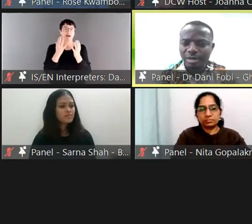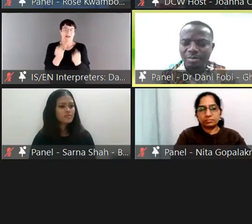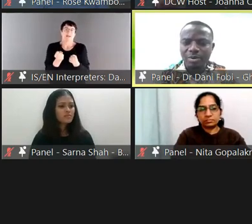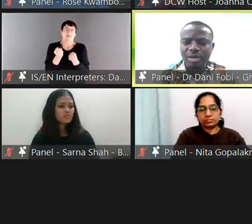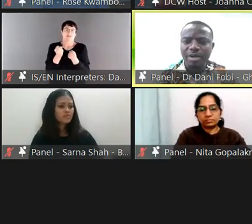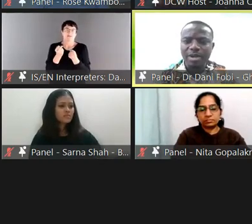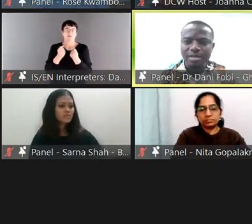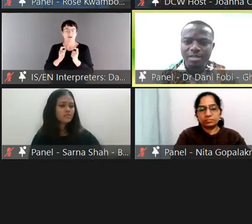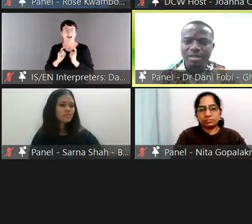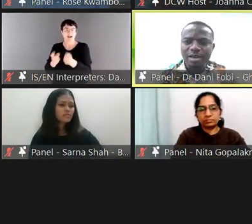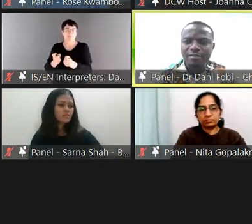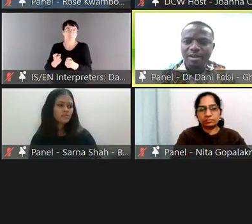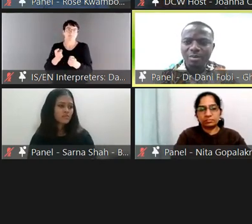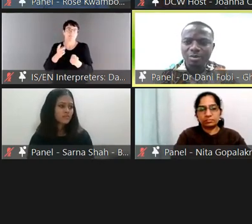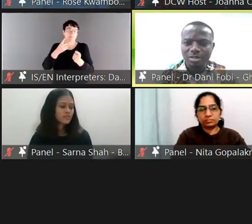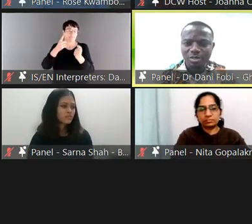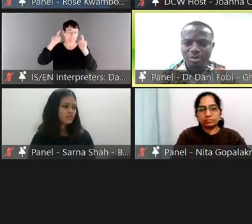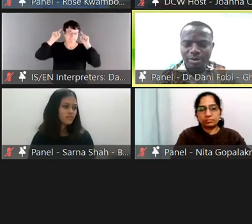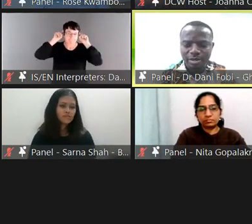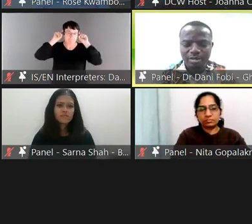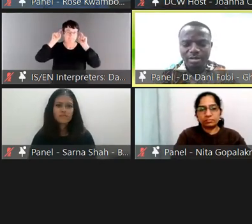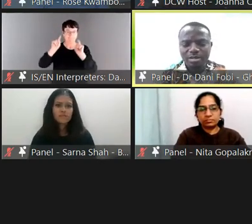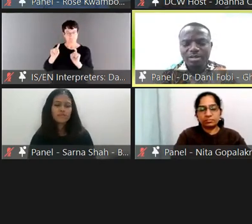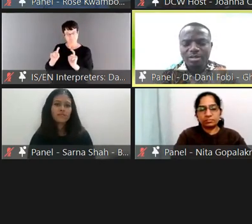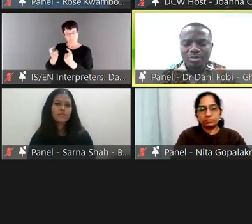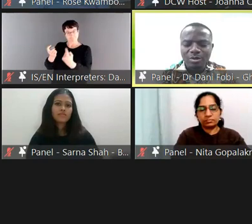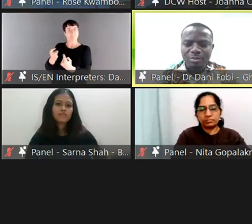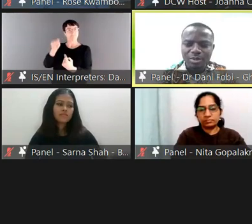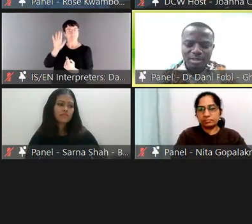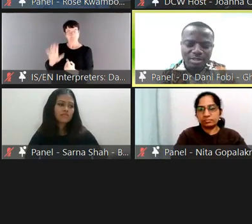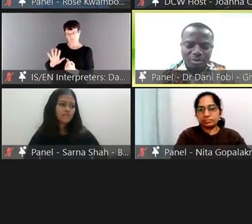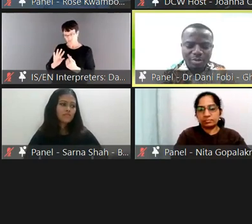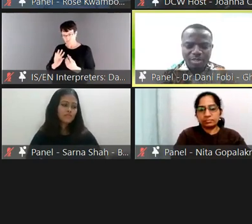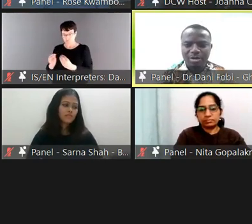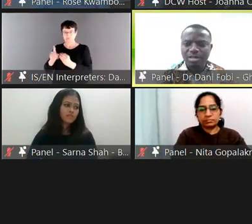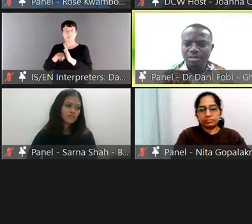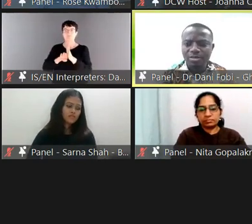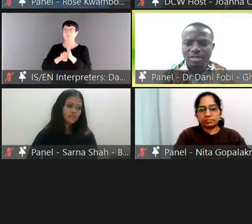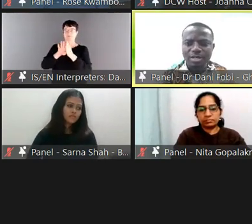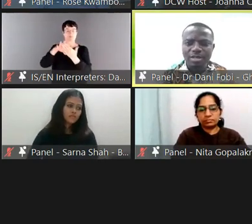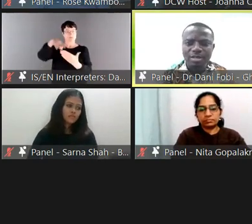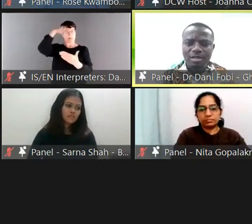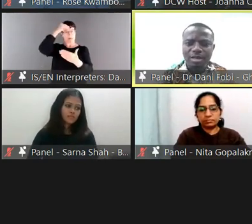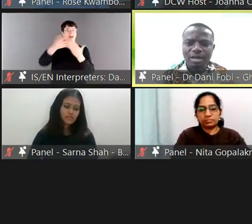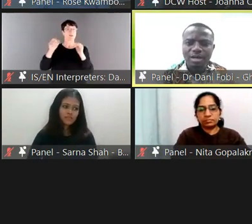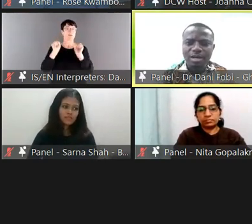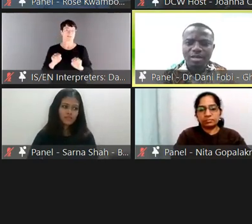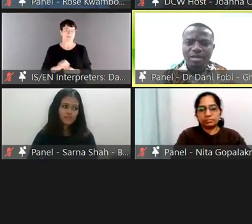for example, hearing aids available to these children. So as a project team, we're particularly interested